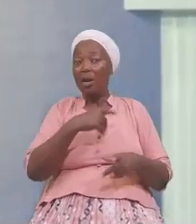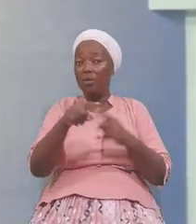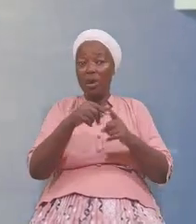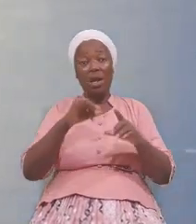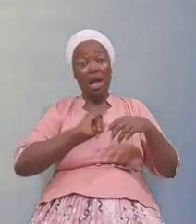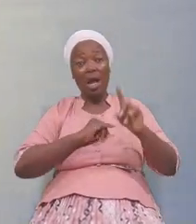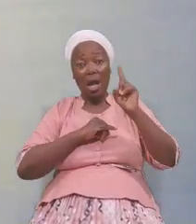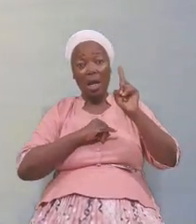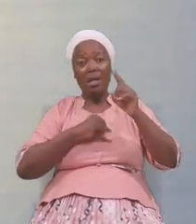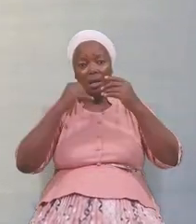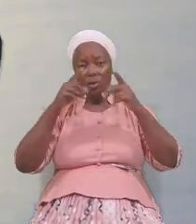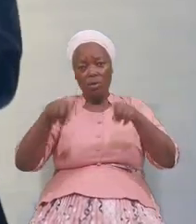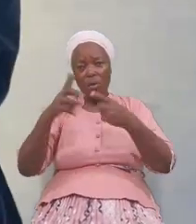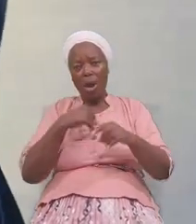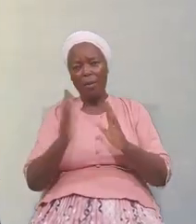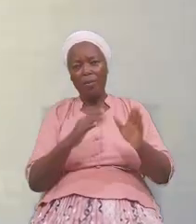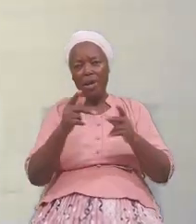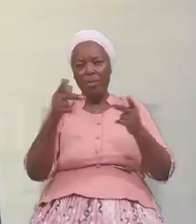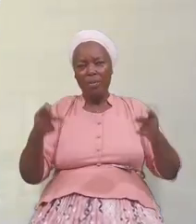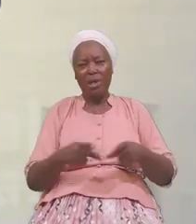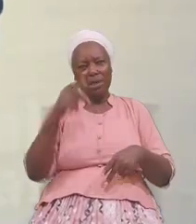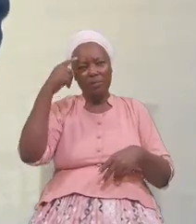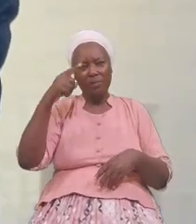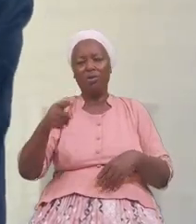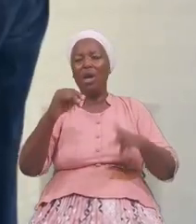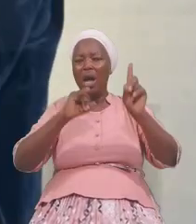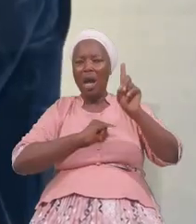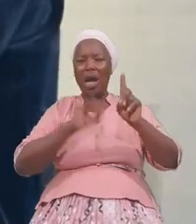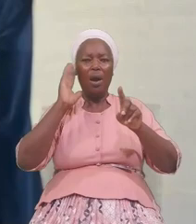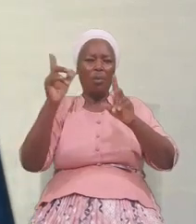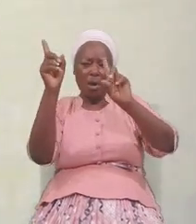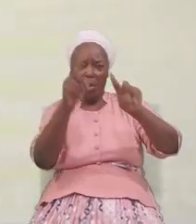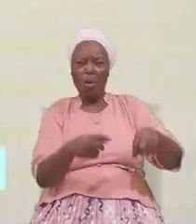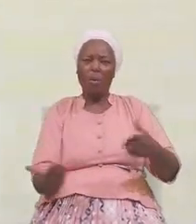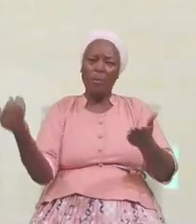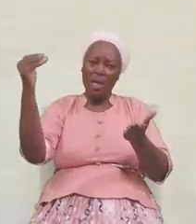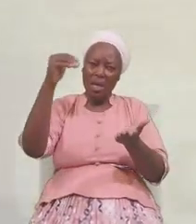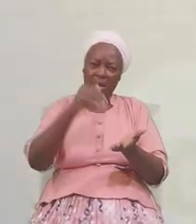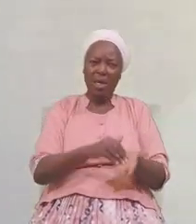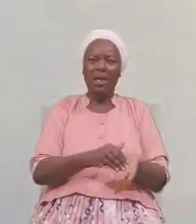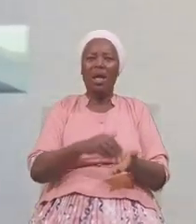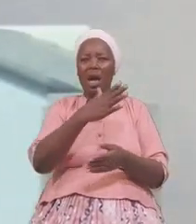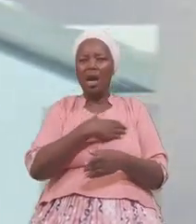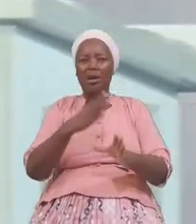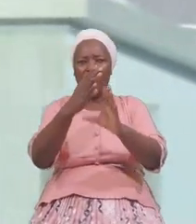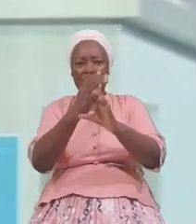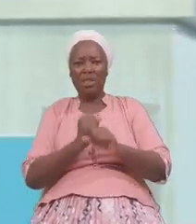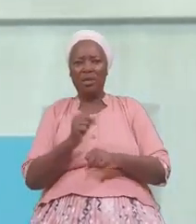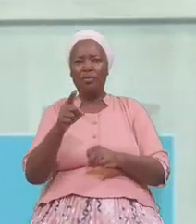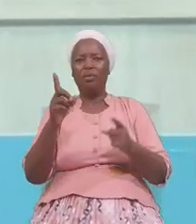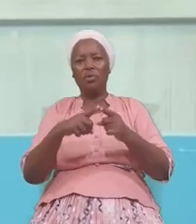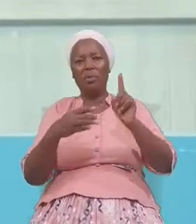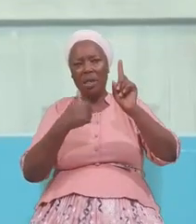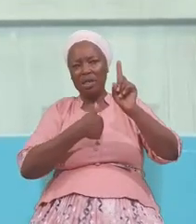go and prepare a place for you, I will come again and receive you